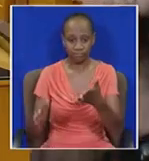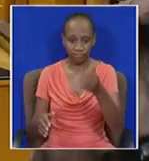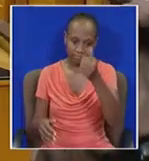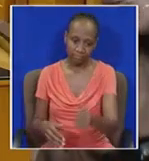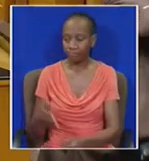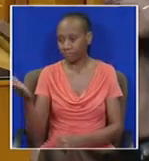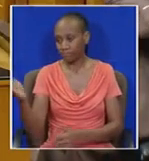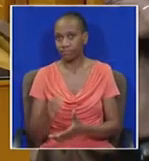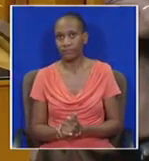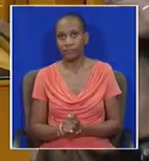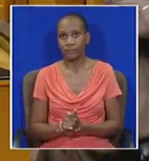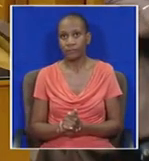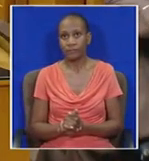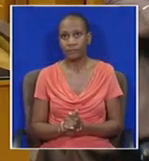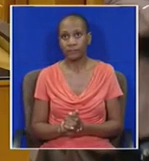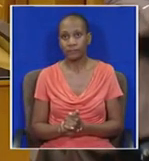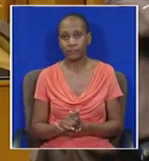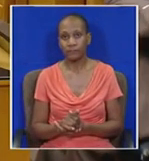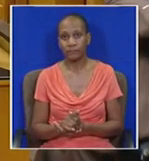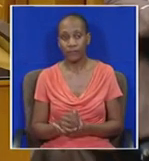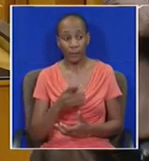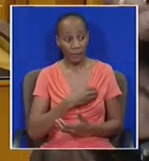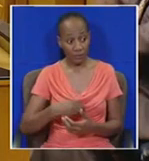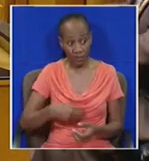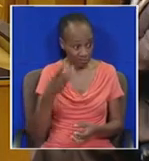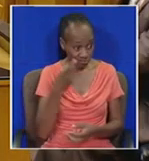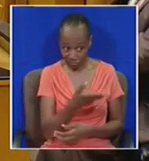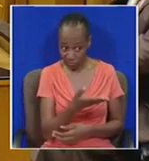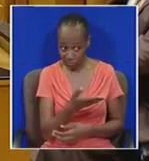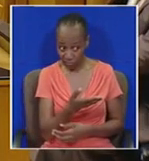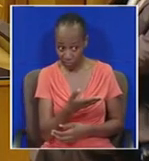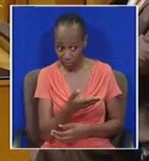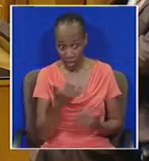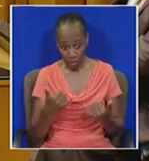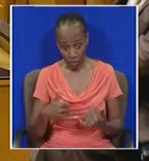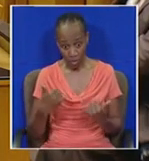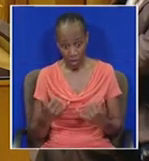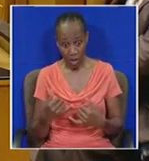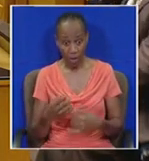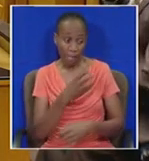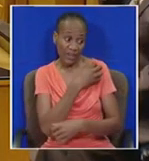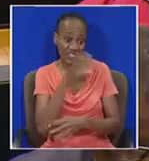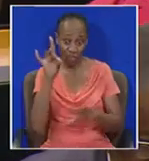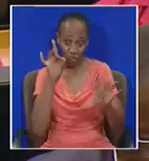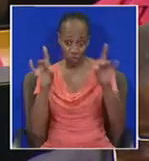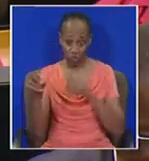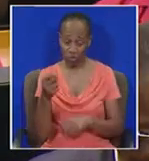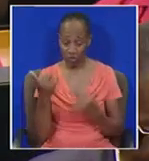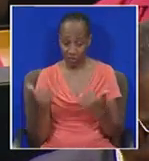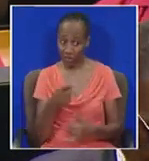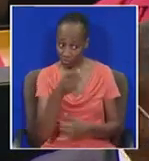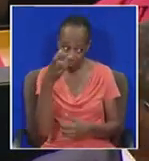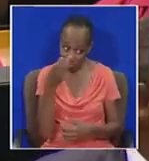Minister. are you taking notes, President? We're choosing ministers now. No.